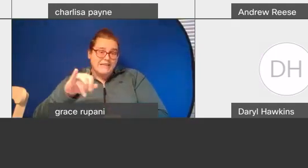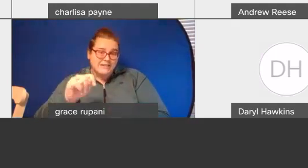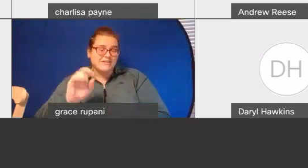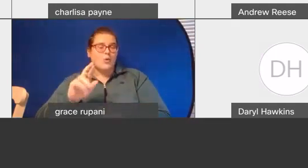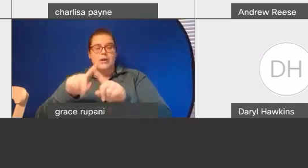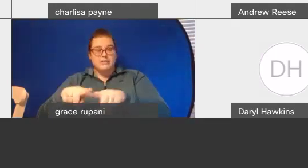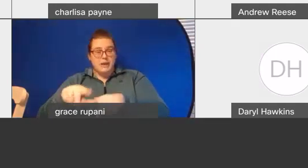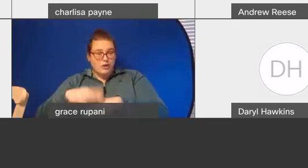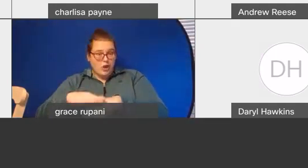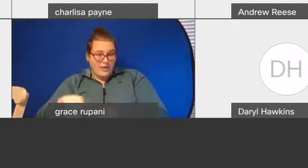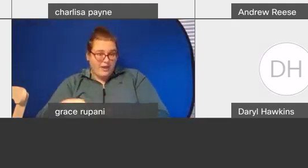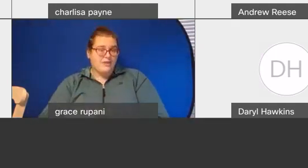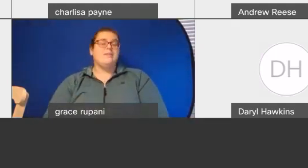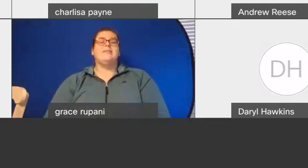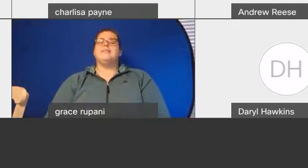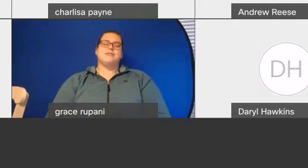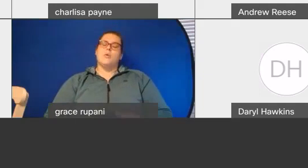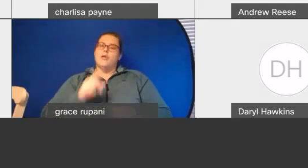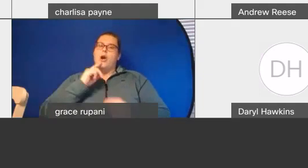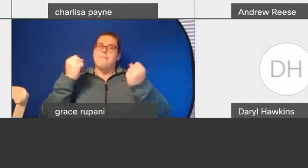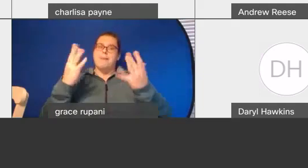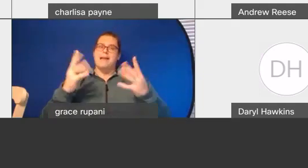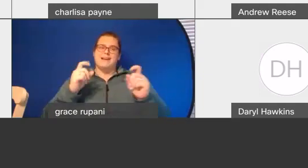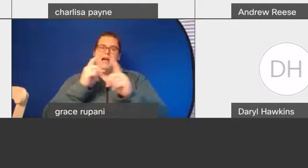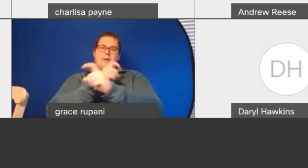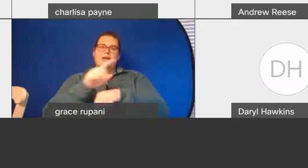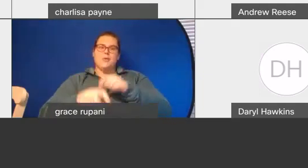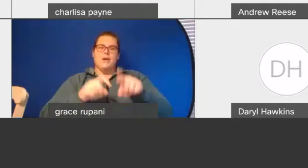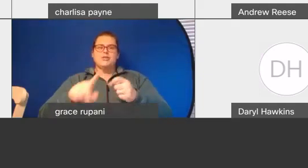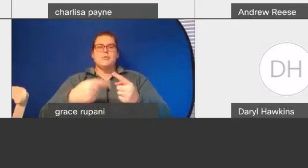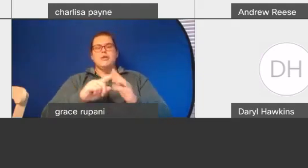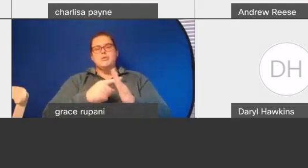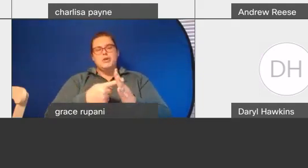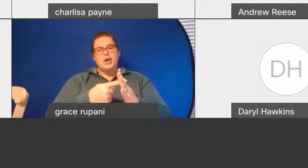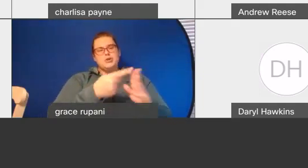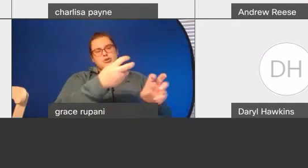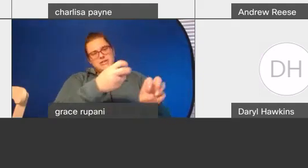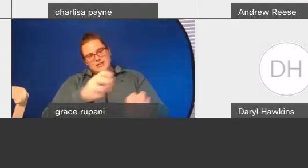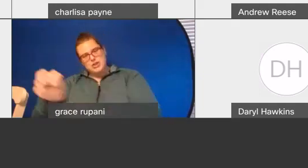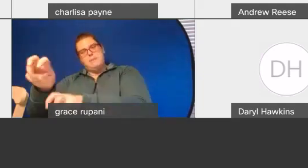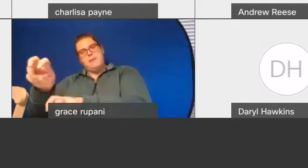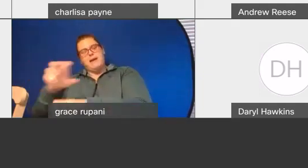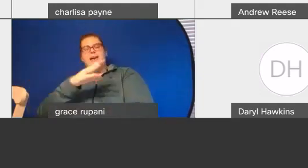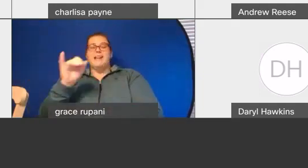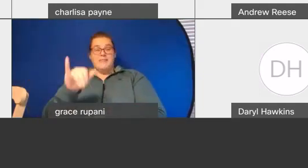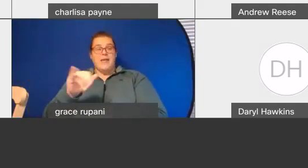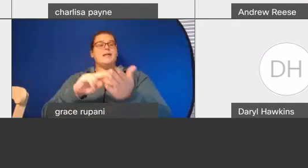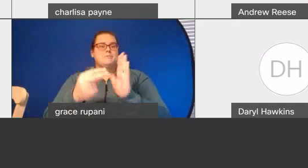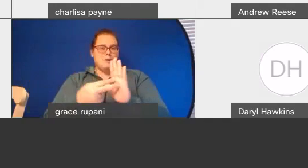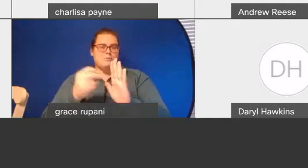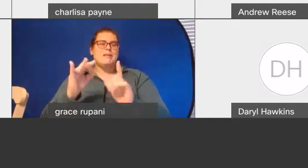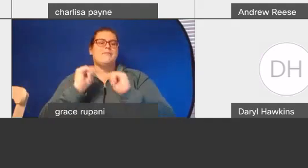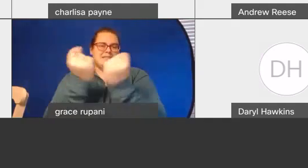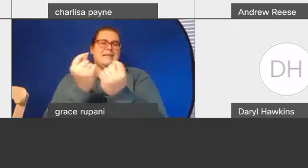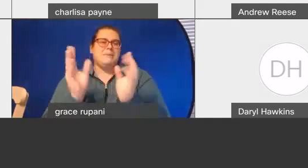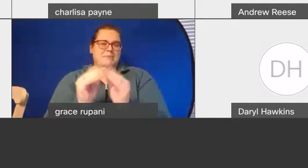there are complicated questions as you begin to transition back, and that's what these team meetings are for. And the